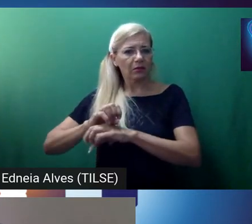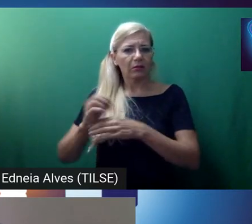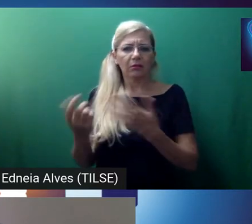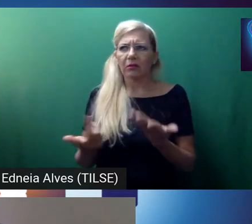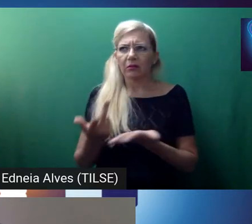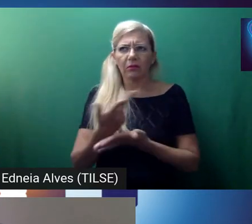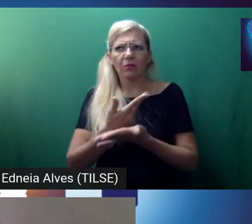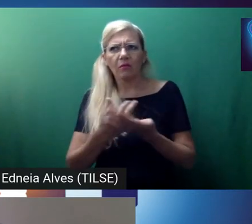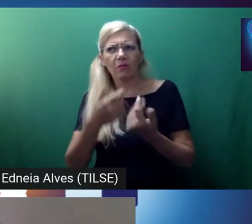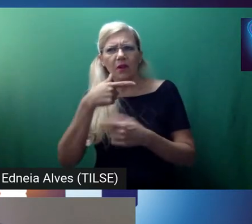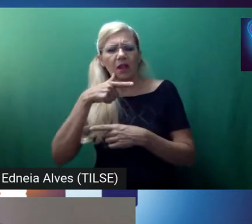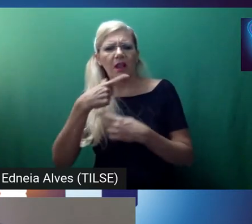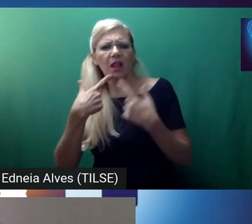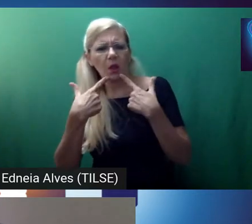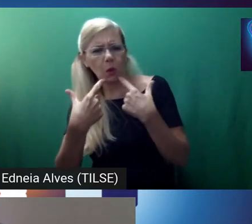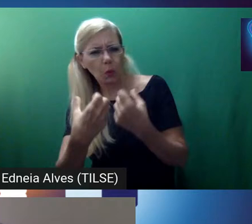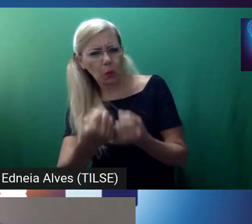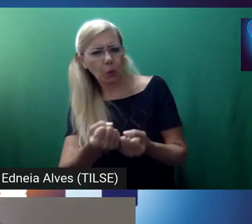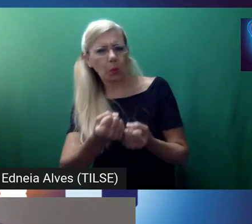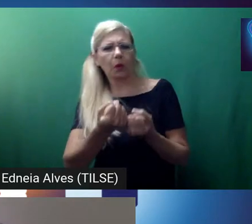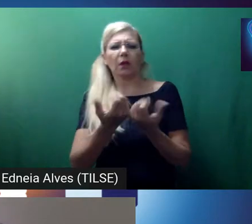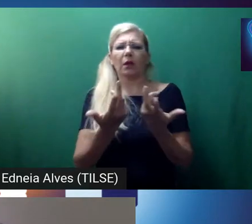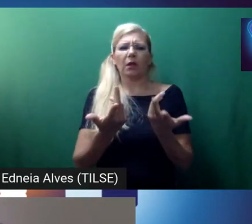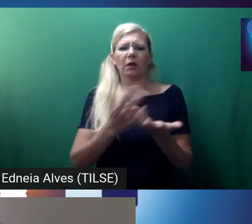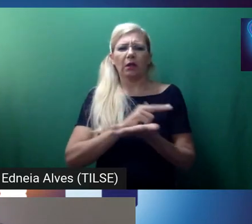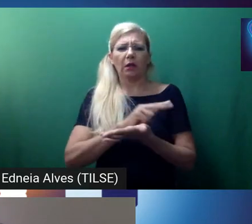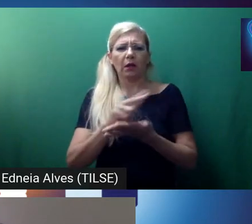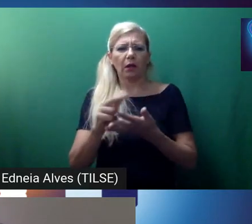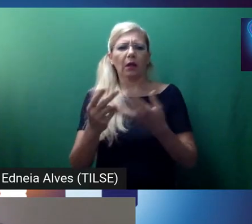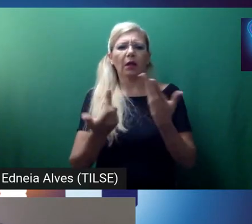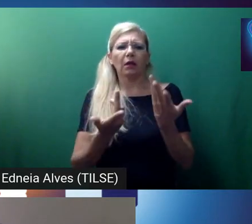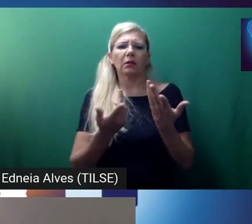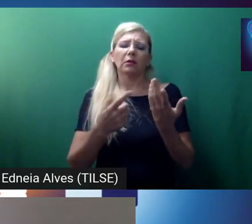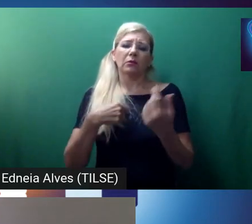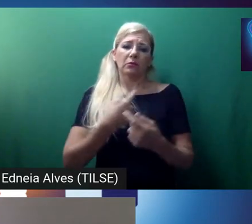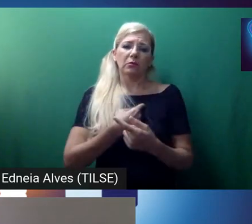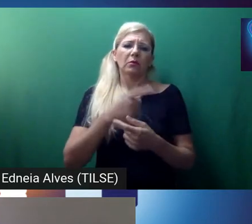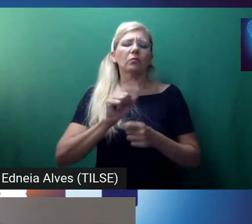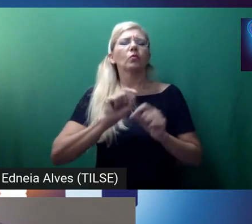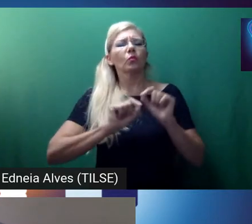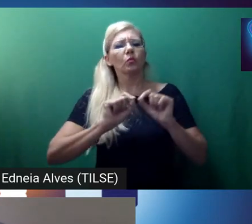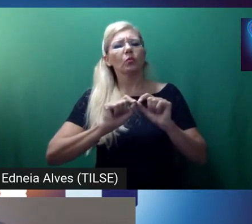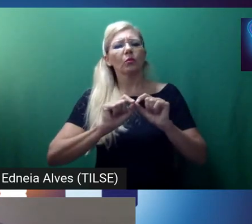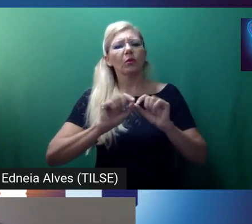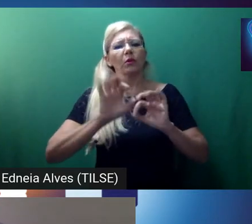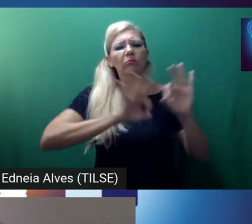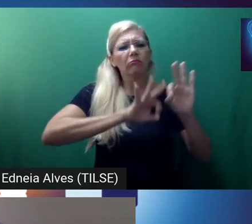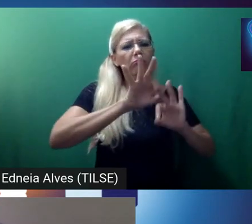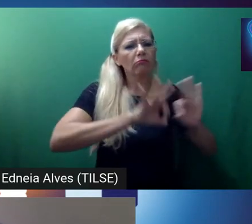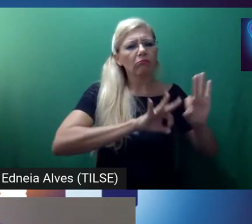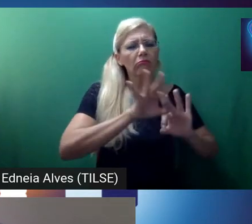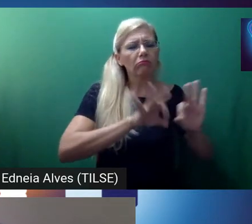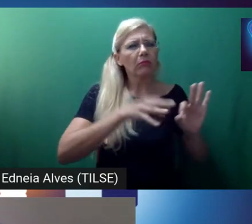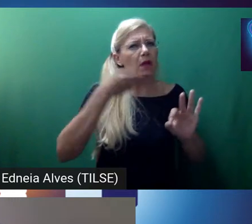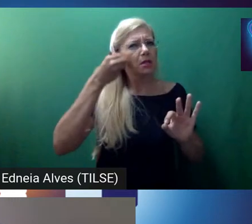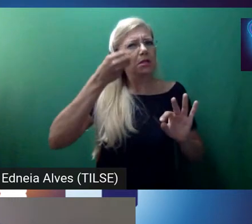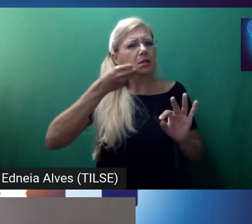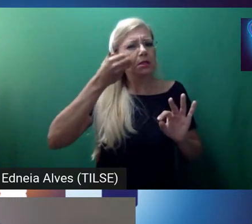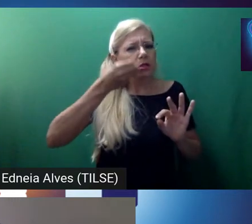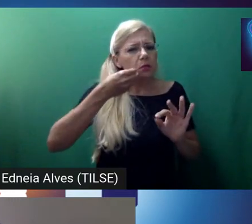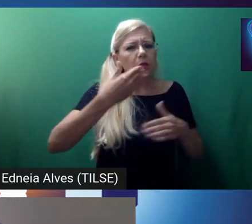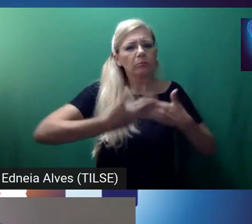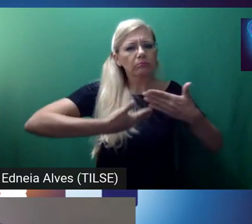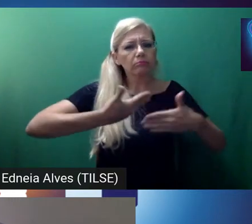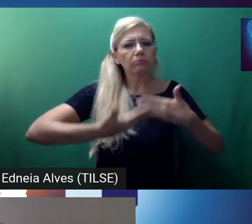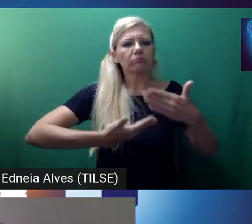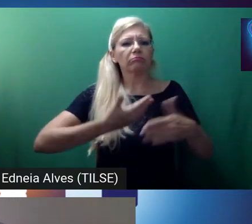resources, everything that they bring. Because when we do draw on those experiences, we can